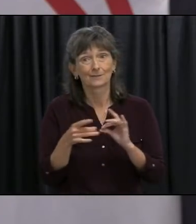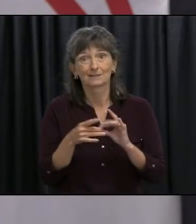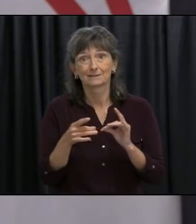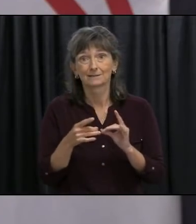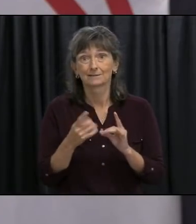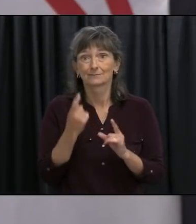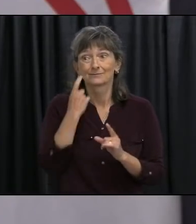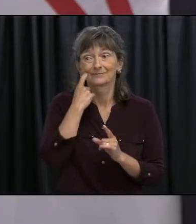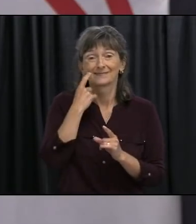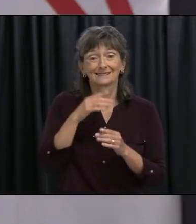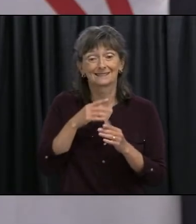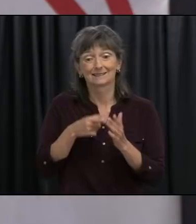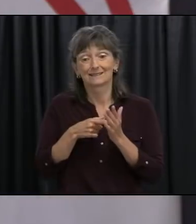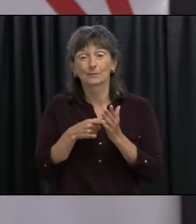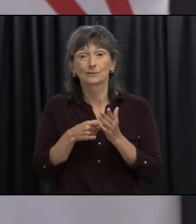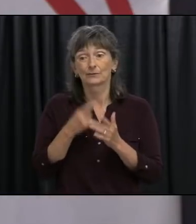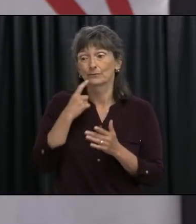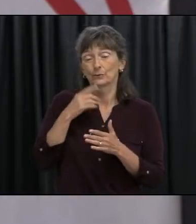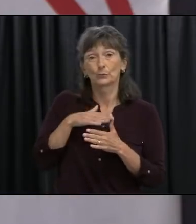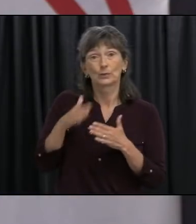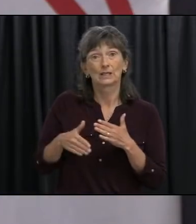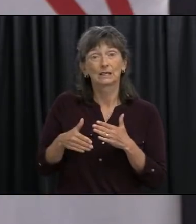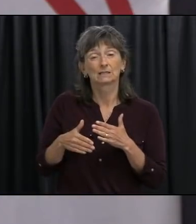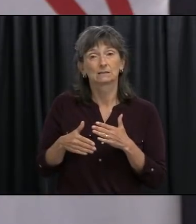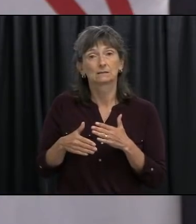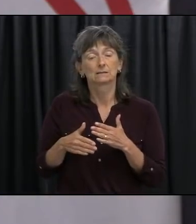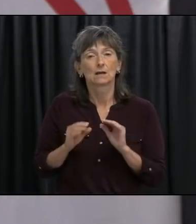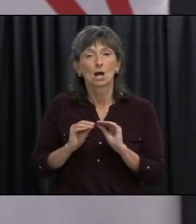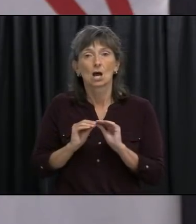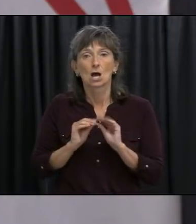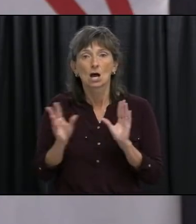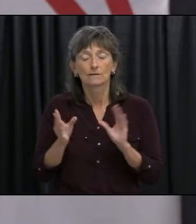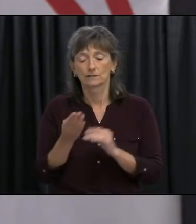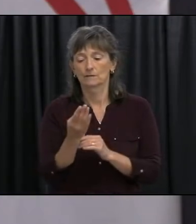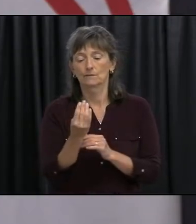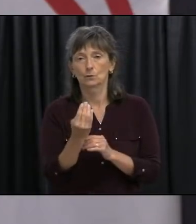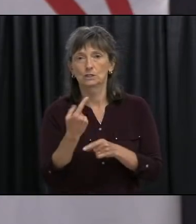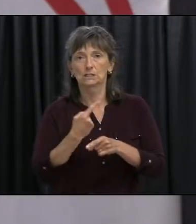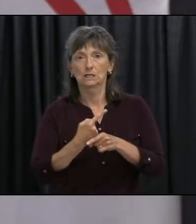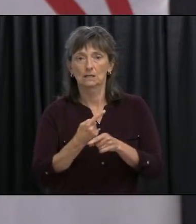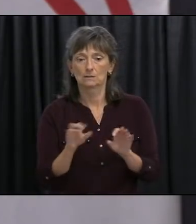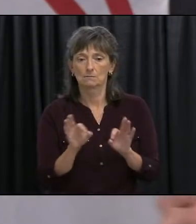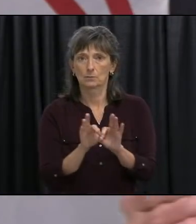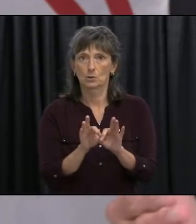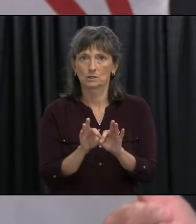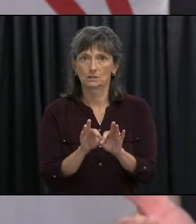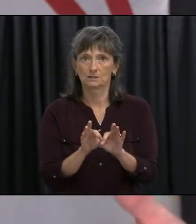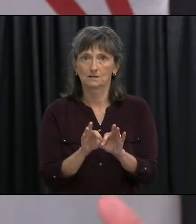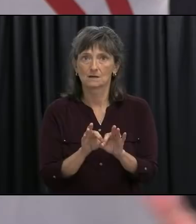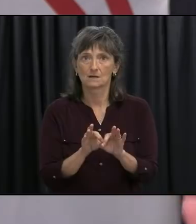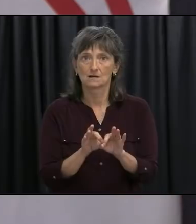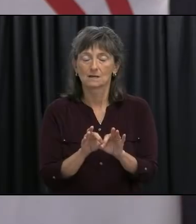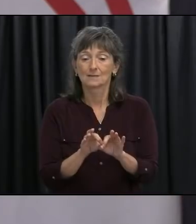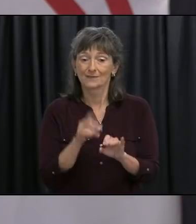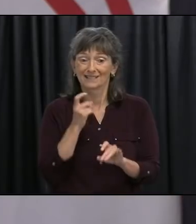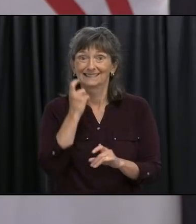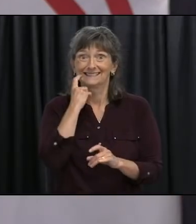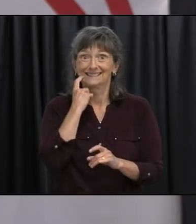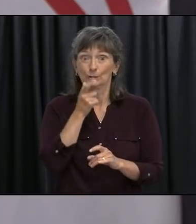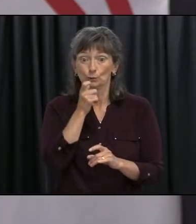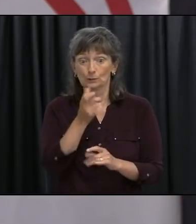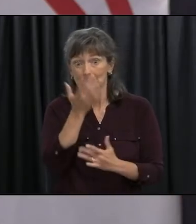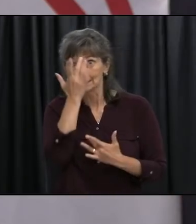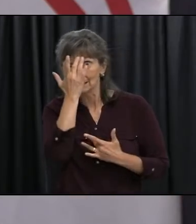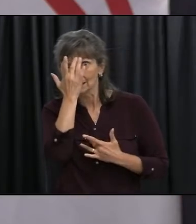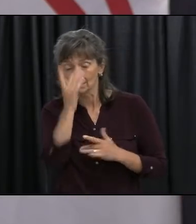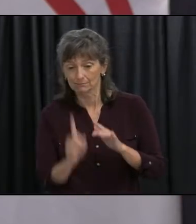that we would have had over the weekend, this shows how effective that 14-day isolation would be for those that travel